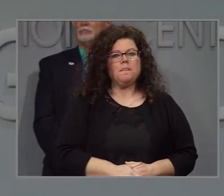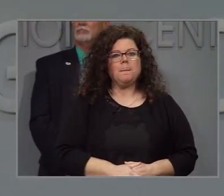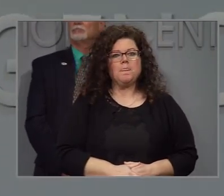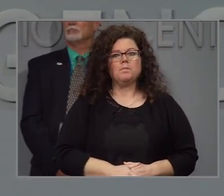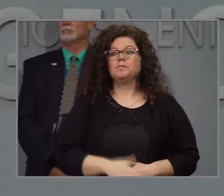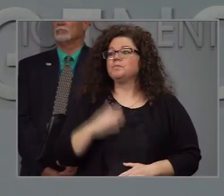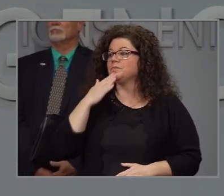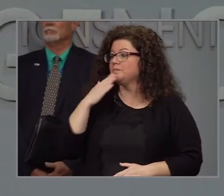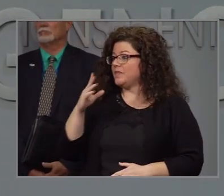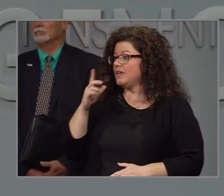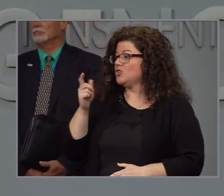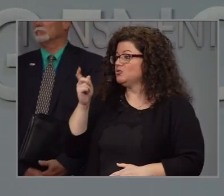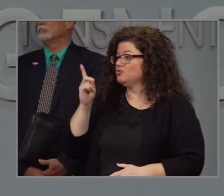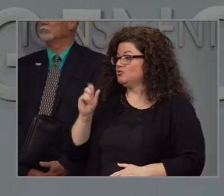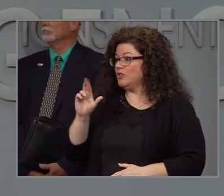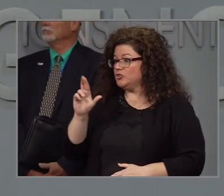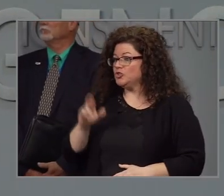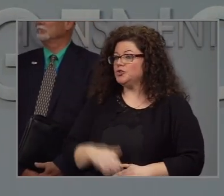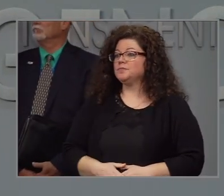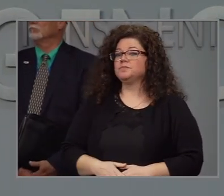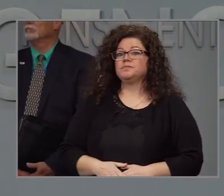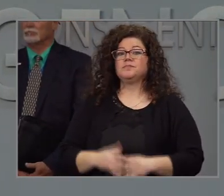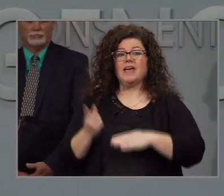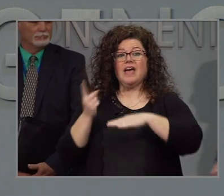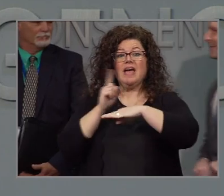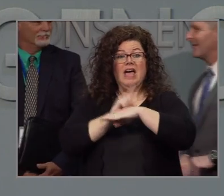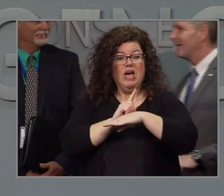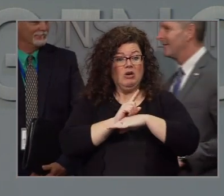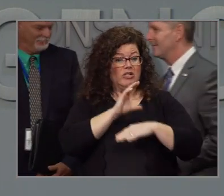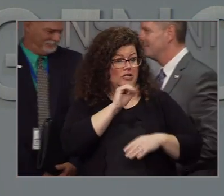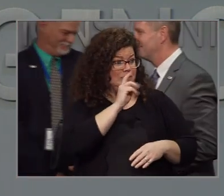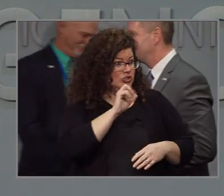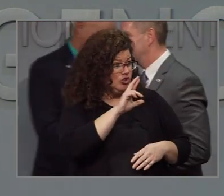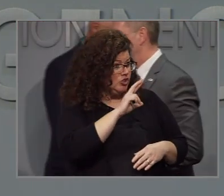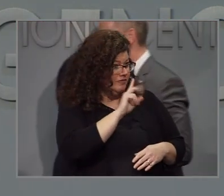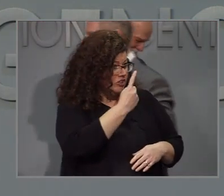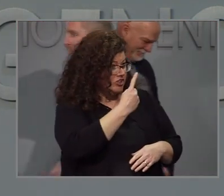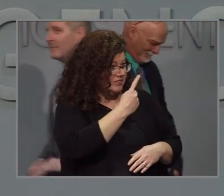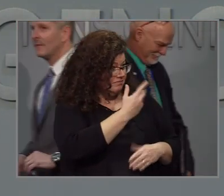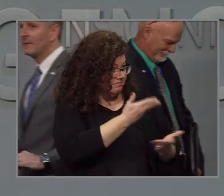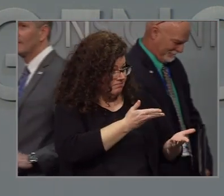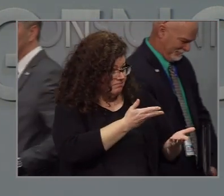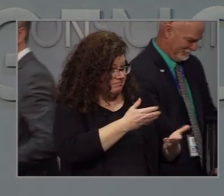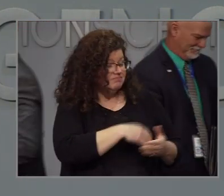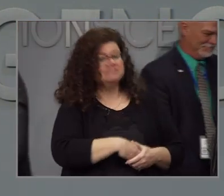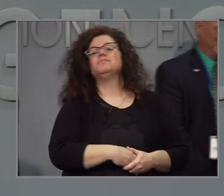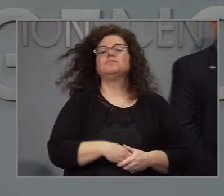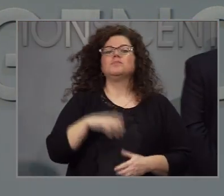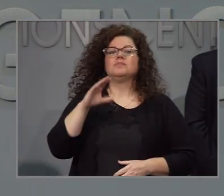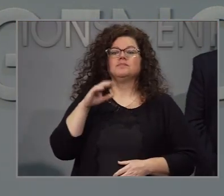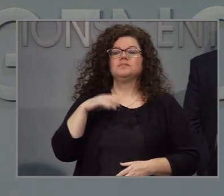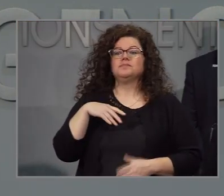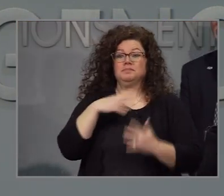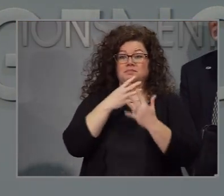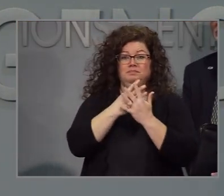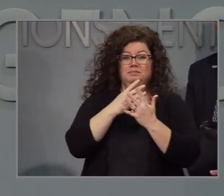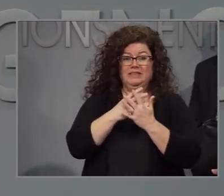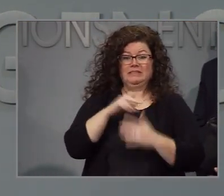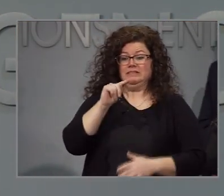Thank you, Director. And now, Commissioner, am I calling on you first? Okay, so with that, I'm going to turn it over to Commissioner of Prisons, Todd